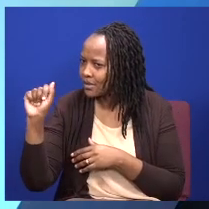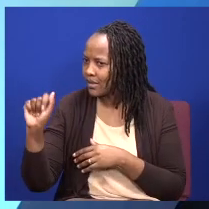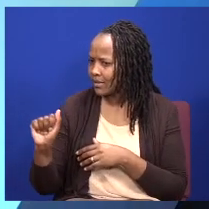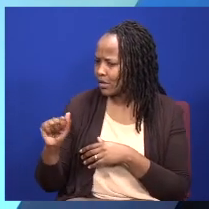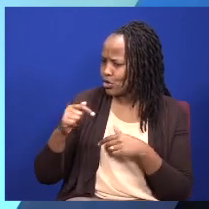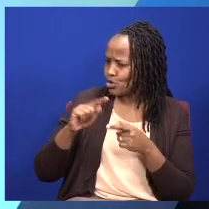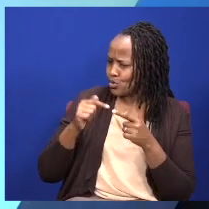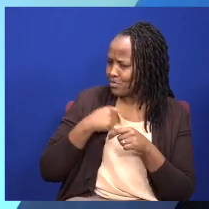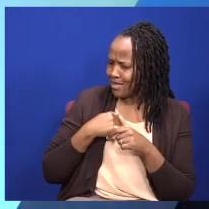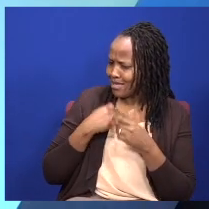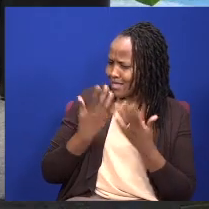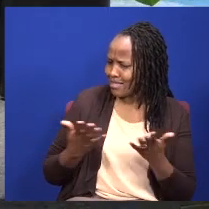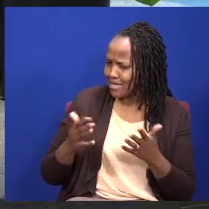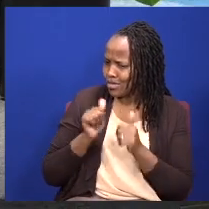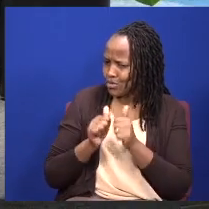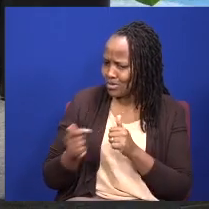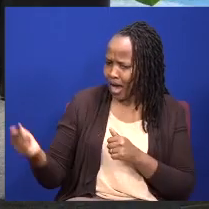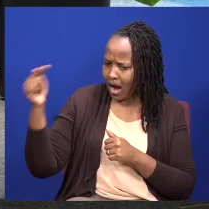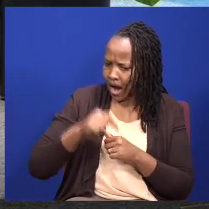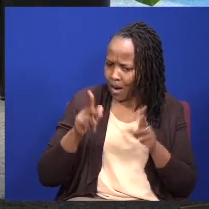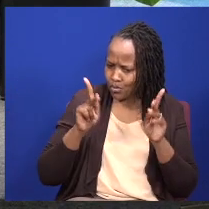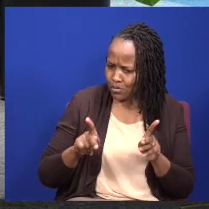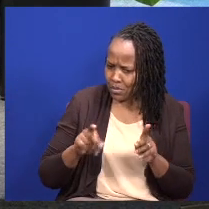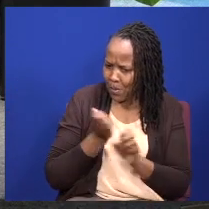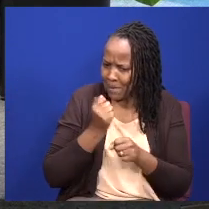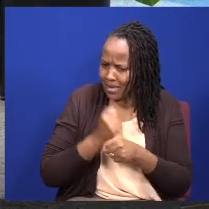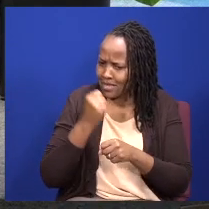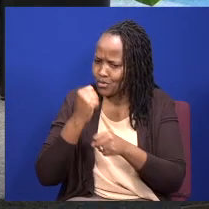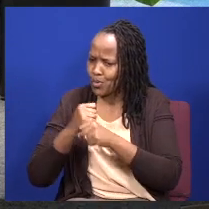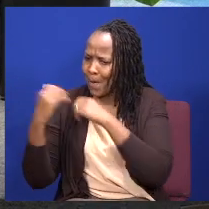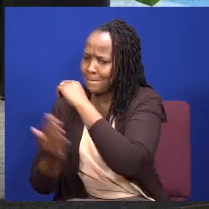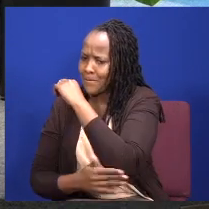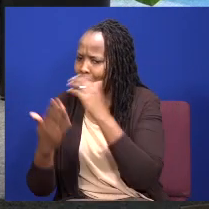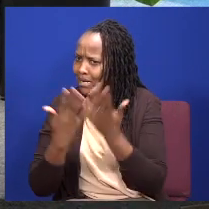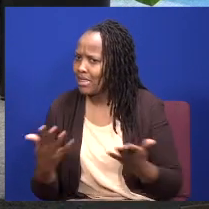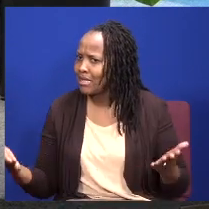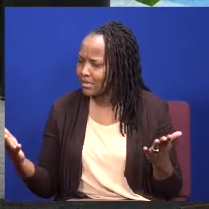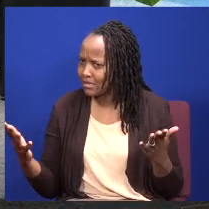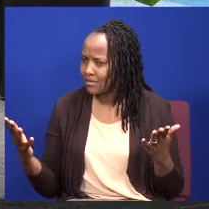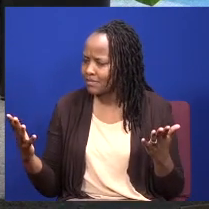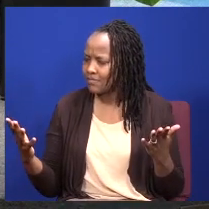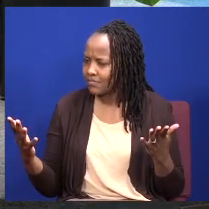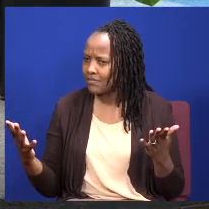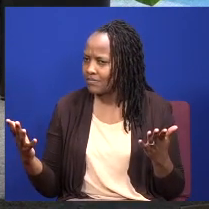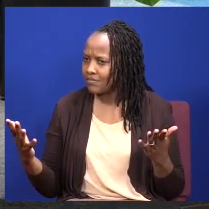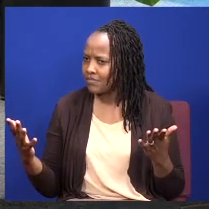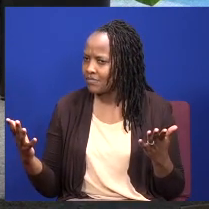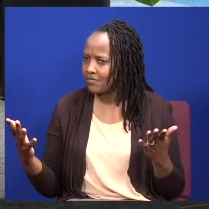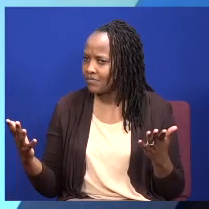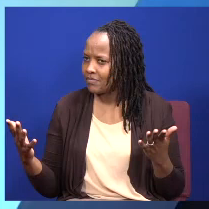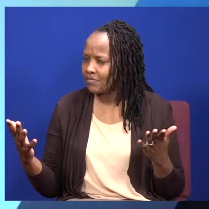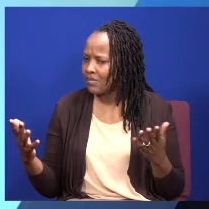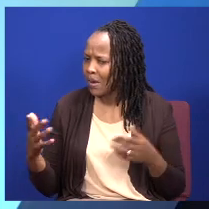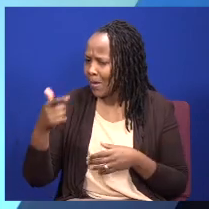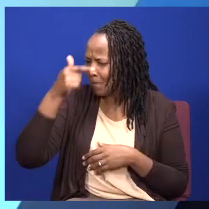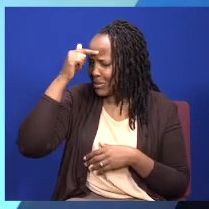me, demons are things which possess people and make them do bad stuff. Yeah, they possess people and make people do bad stuff. And